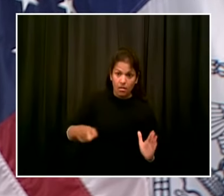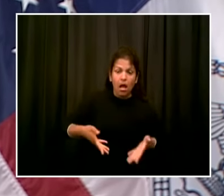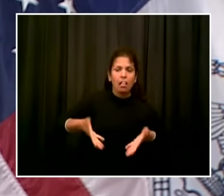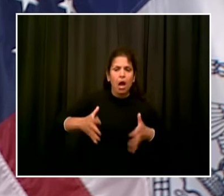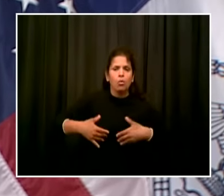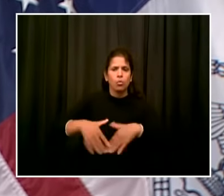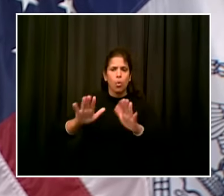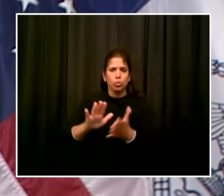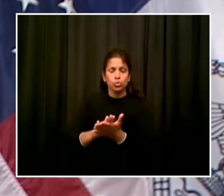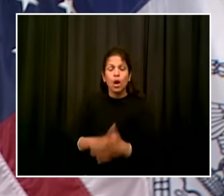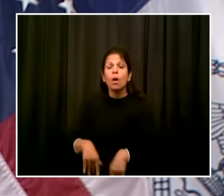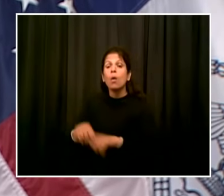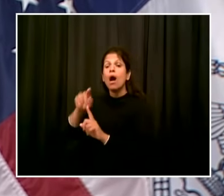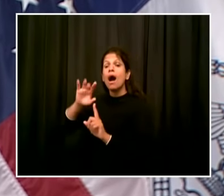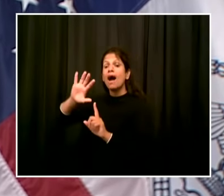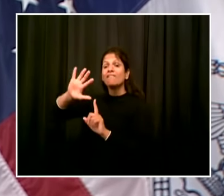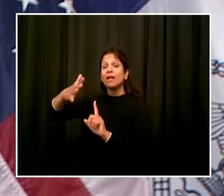day. So